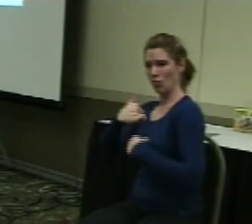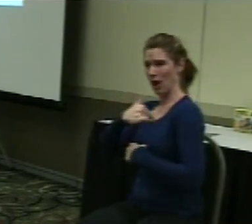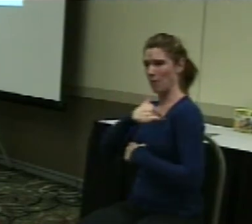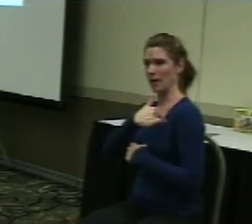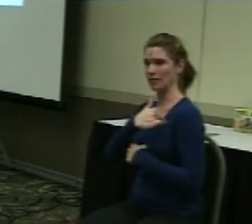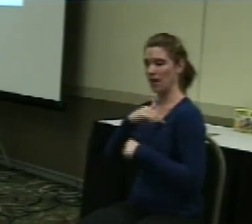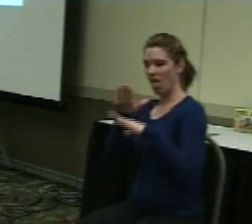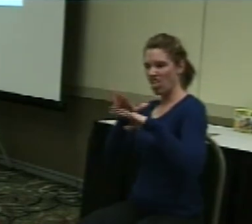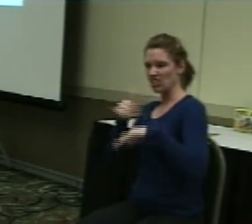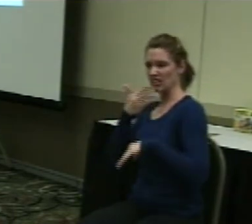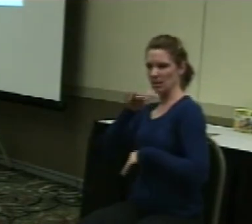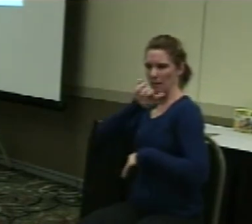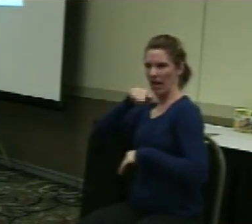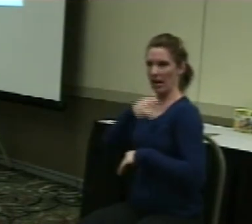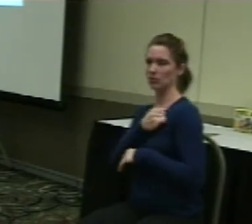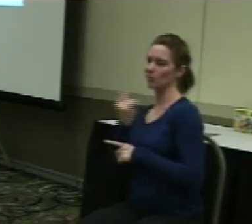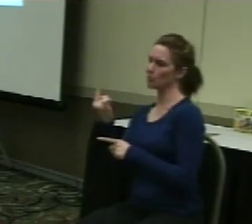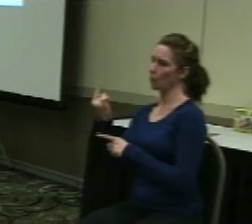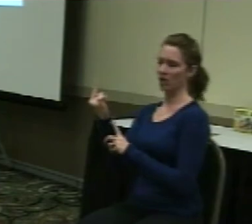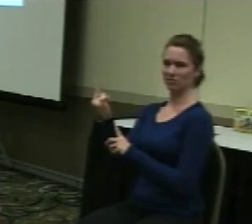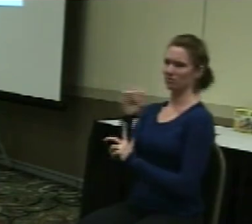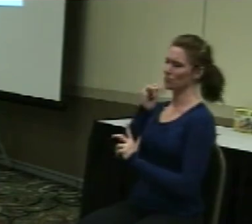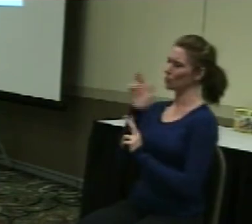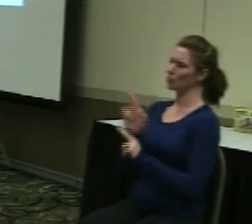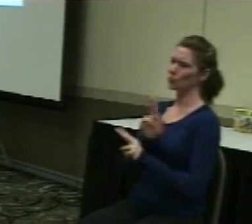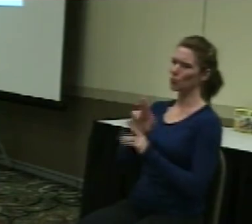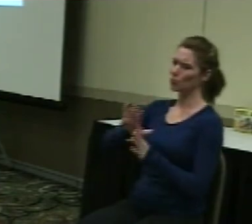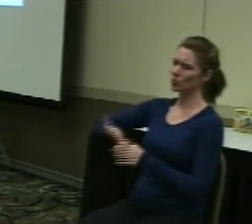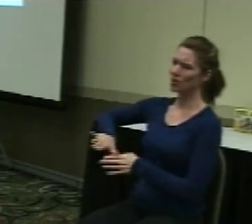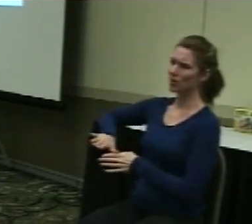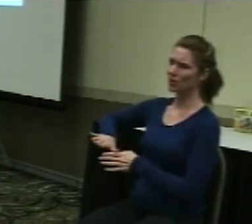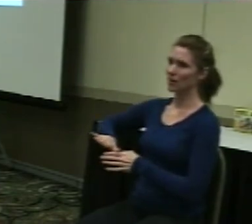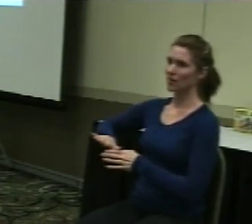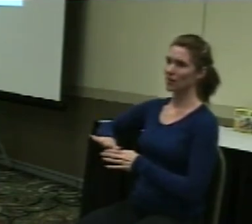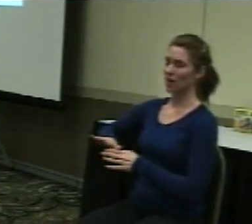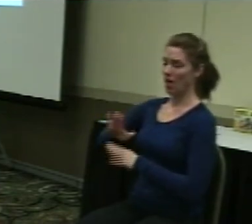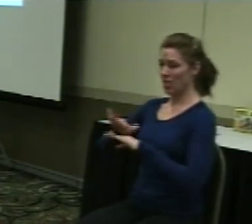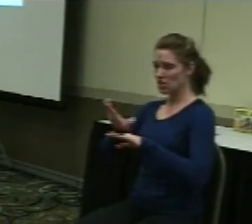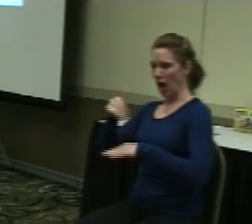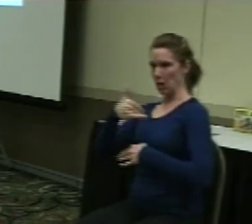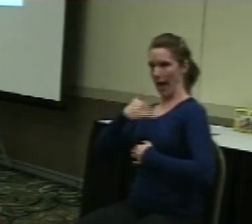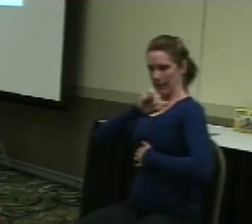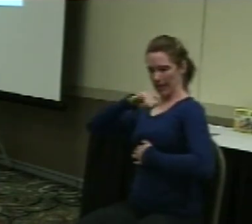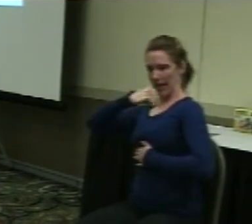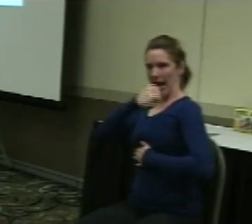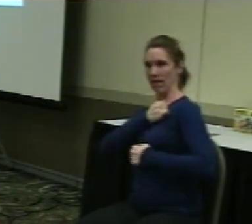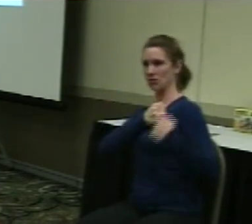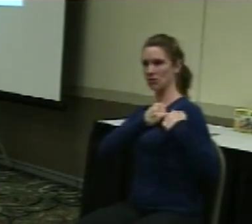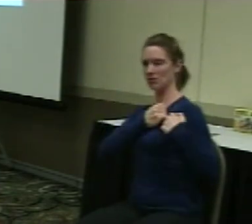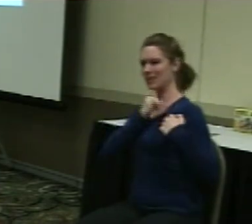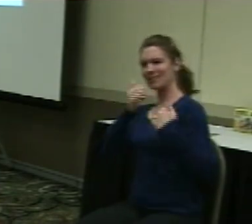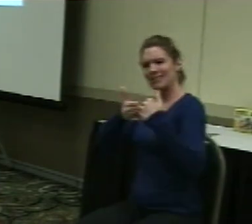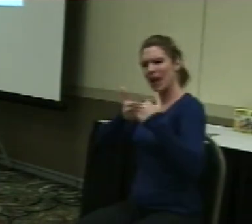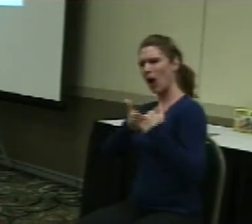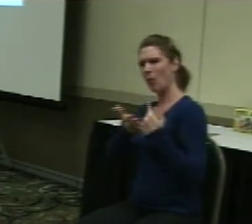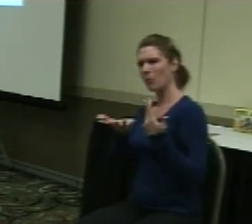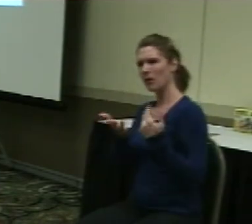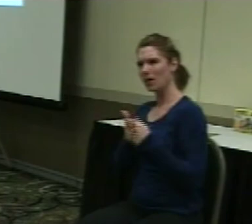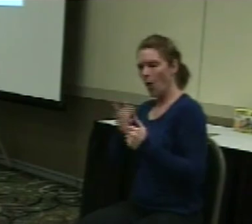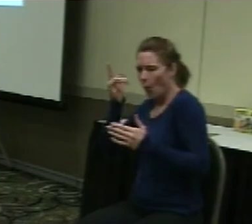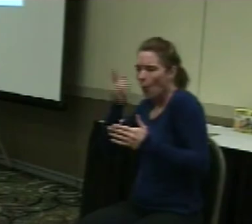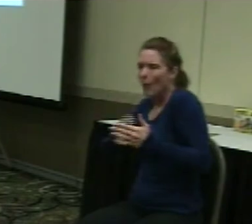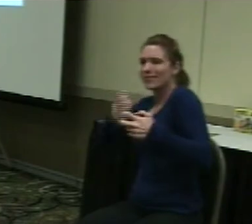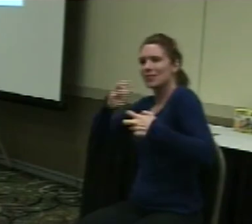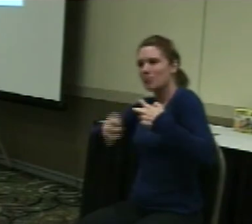The child has a bad attitude is one of them. You know? The child has an attitude. Does not help us to know what it